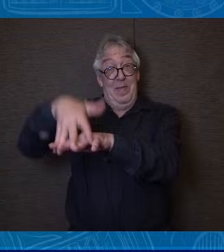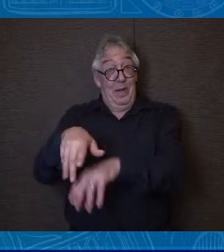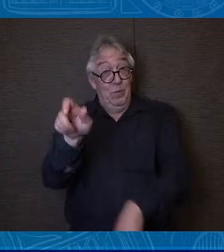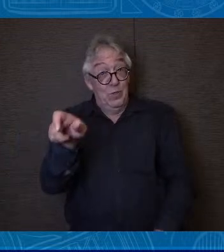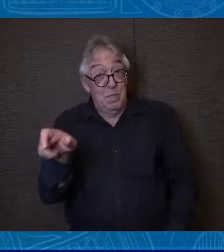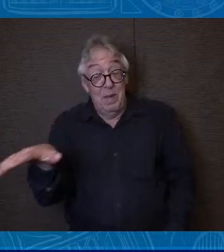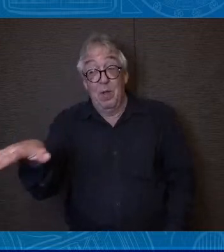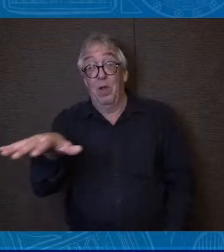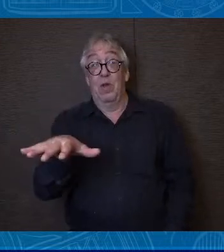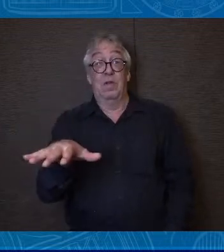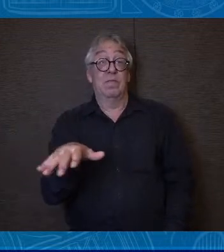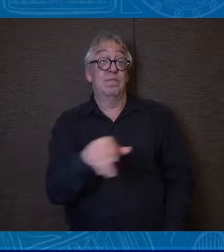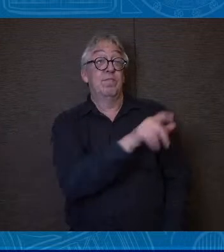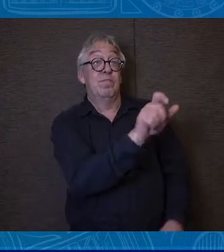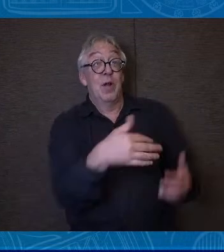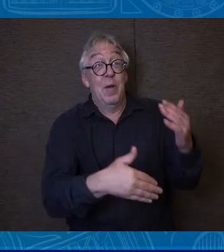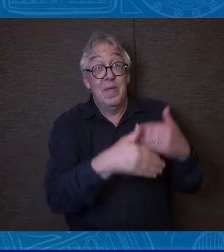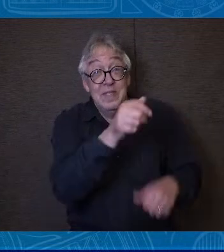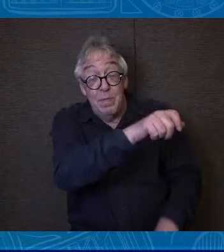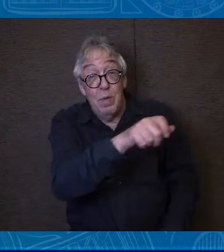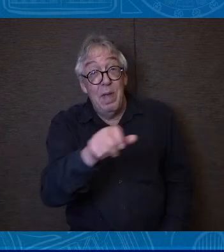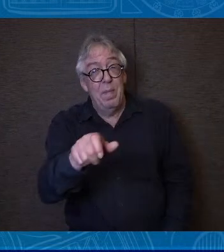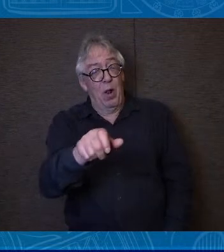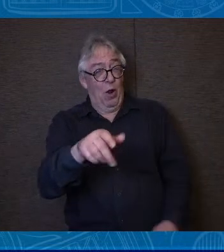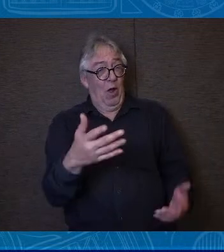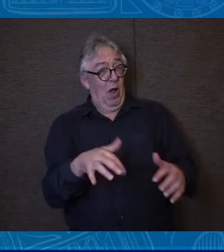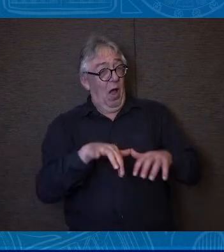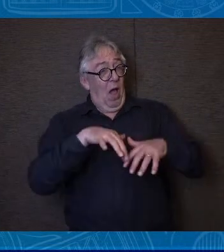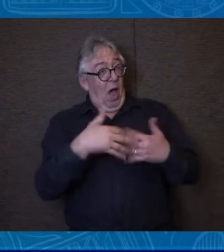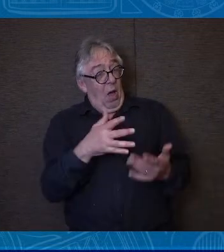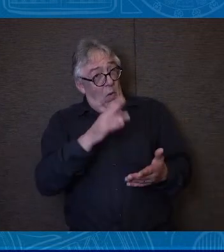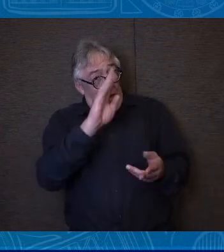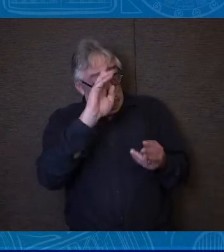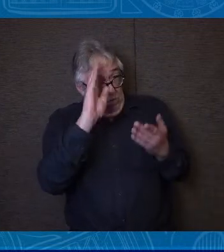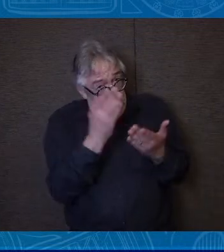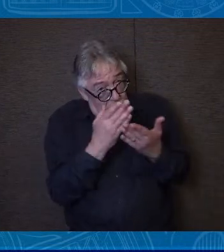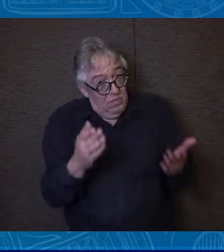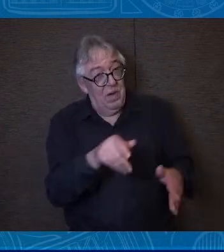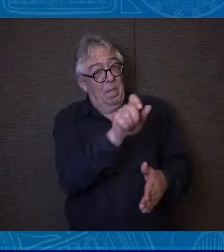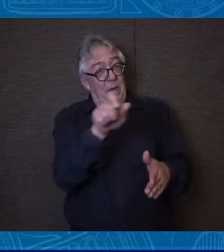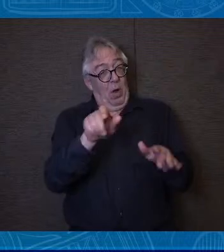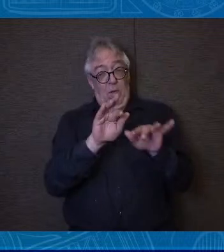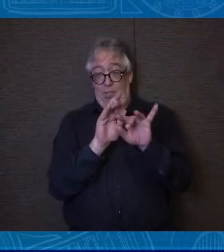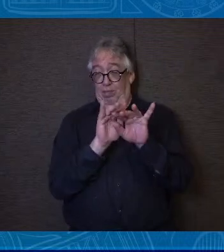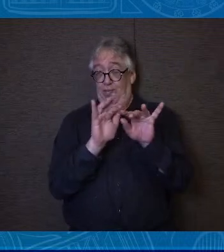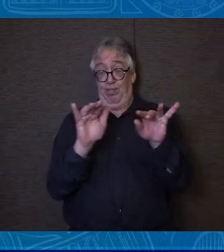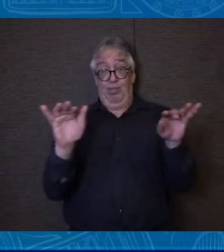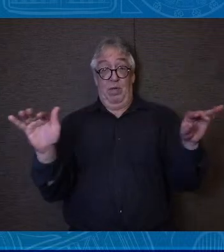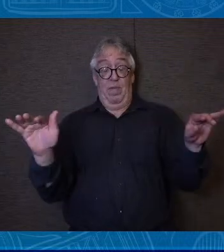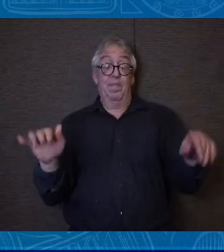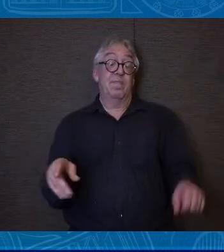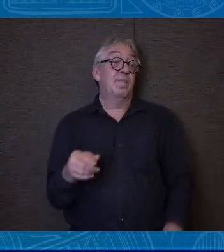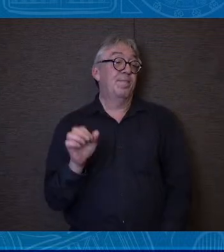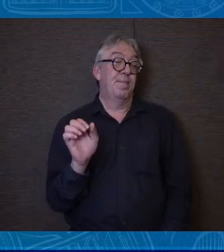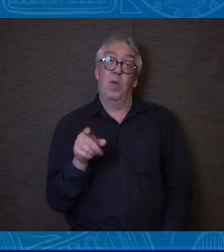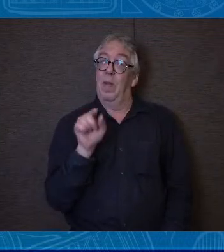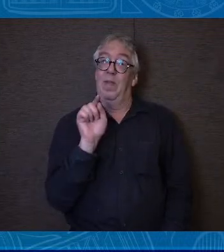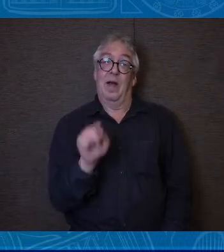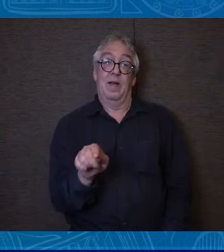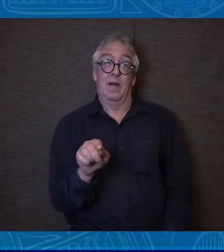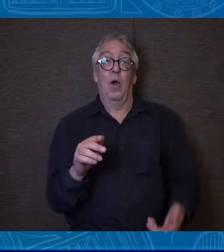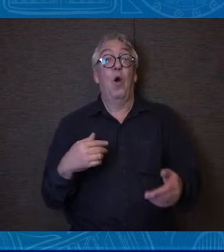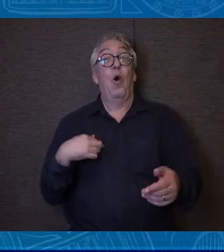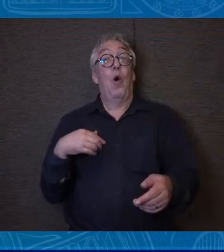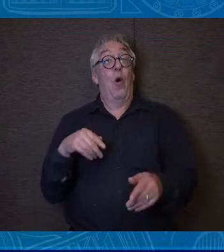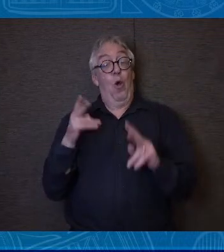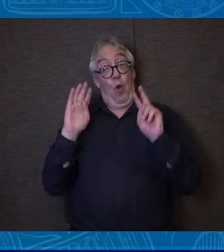so much. Thank you very much. And I think, addressing the diversity of communities at risk is one of the things that that we